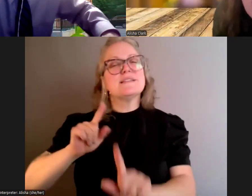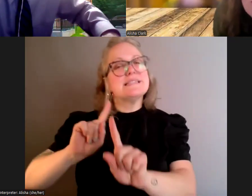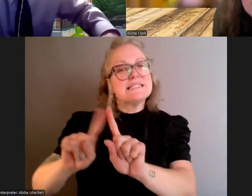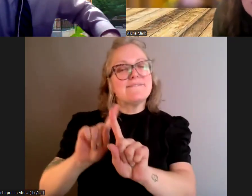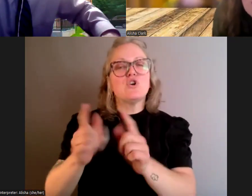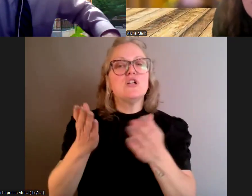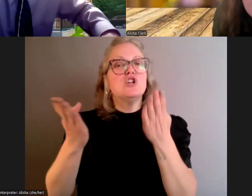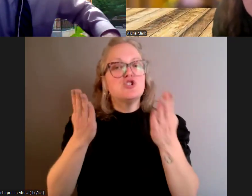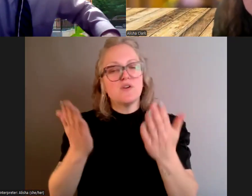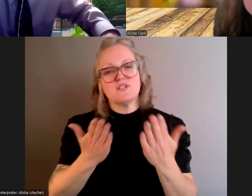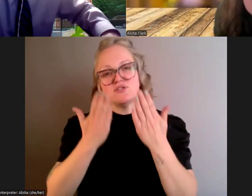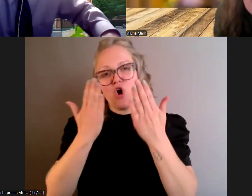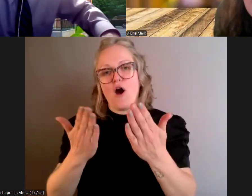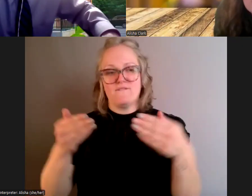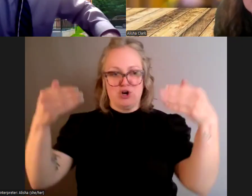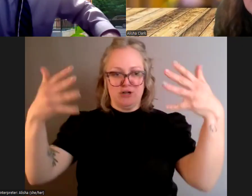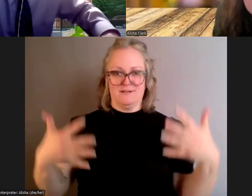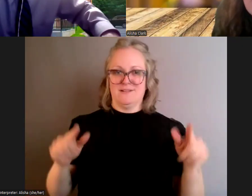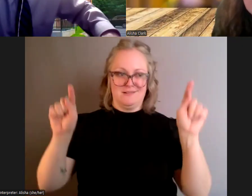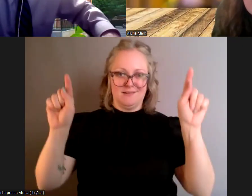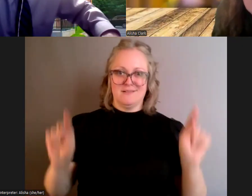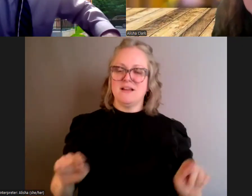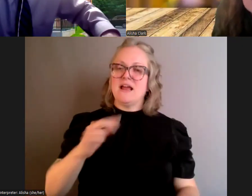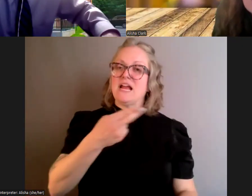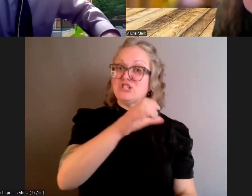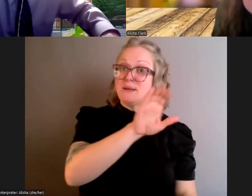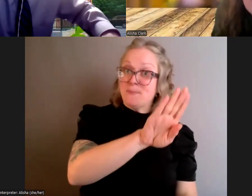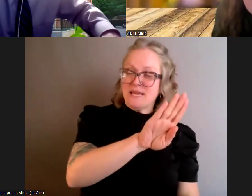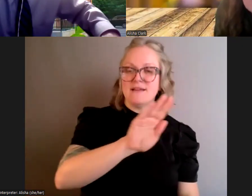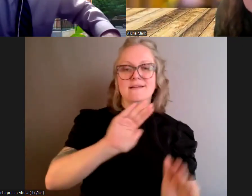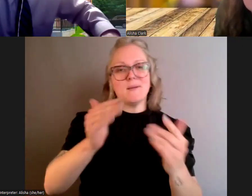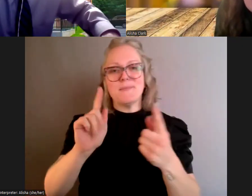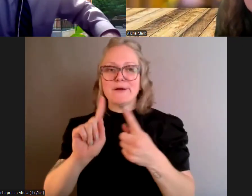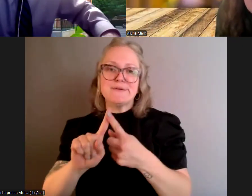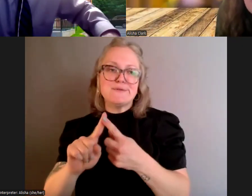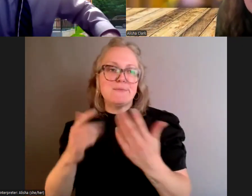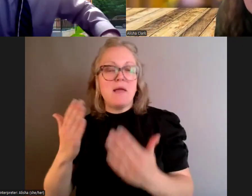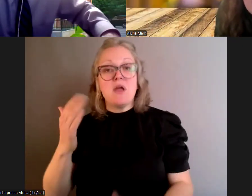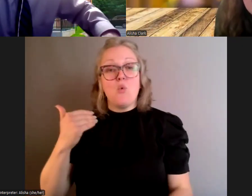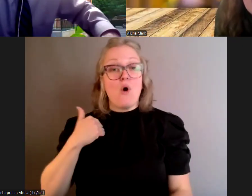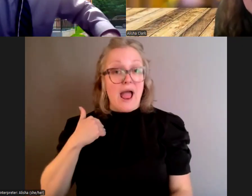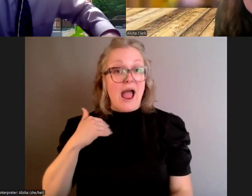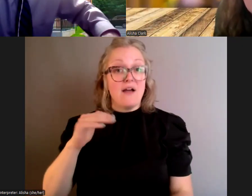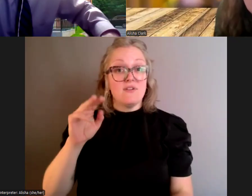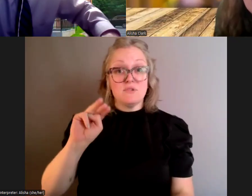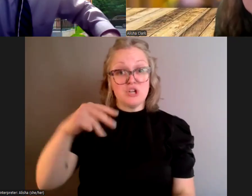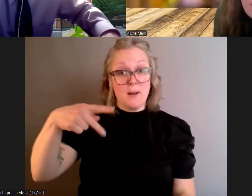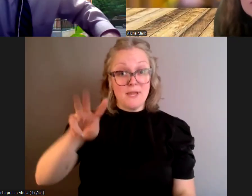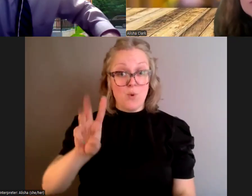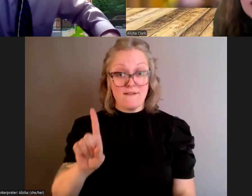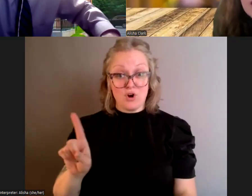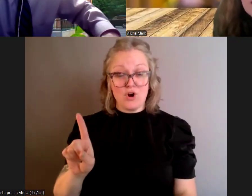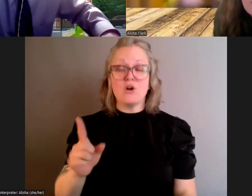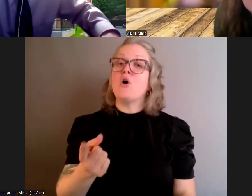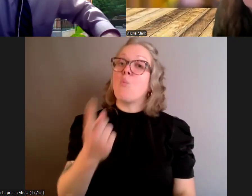services offered in the HCB waiver versus maybe what's in Michelle P. waiver. One of